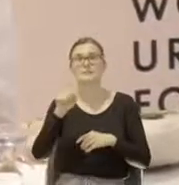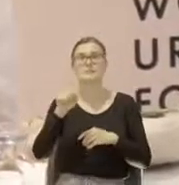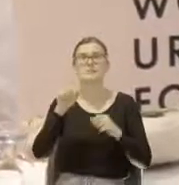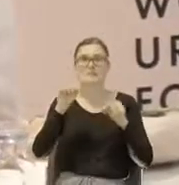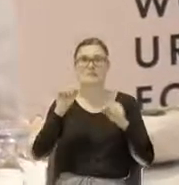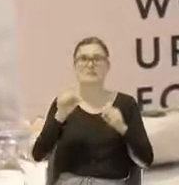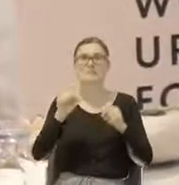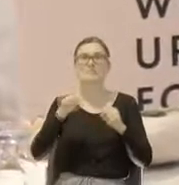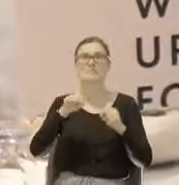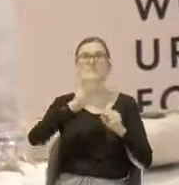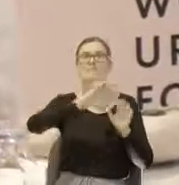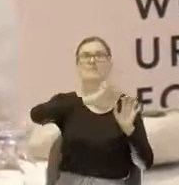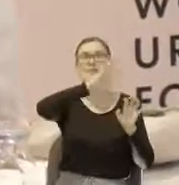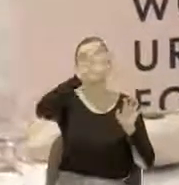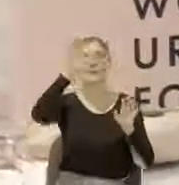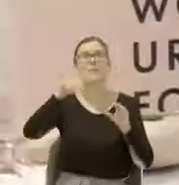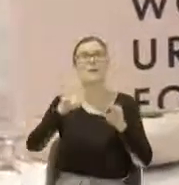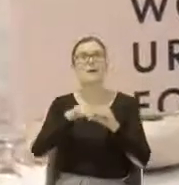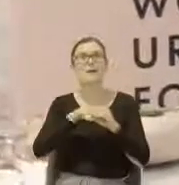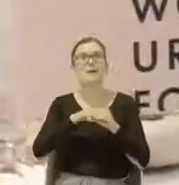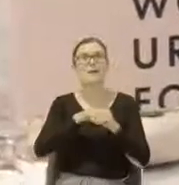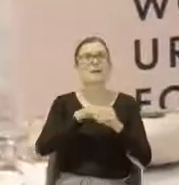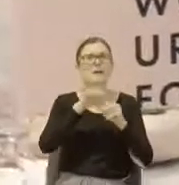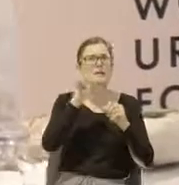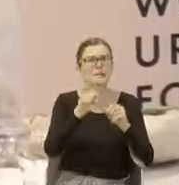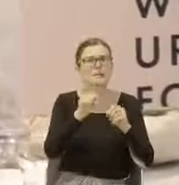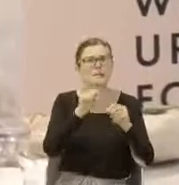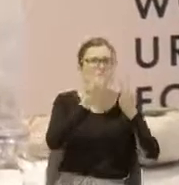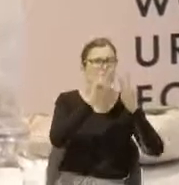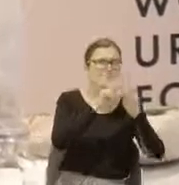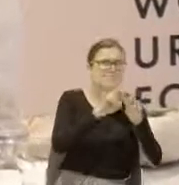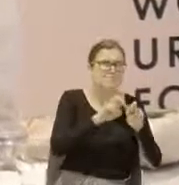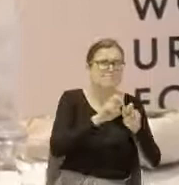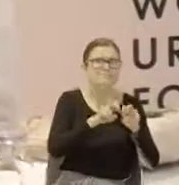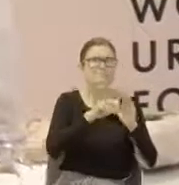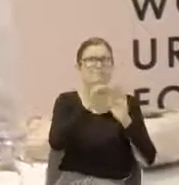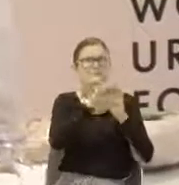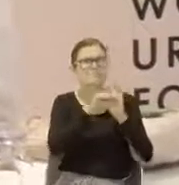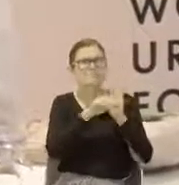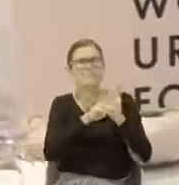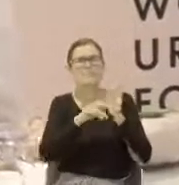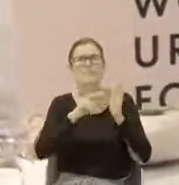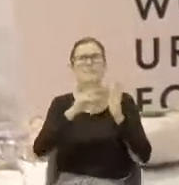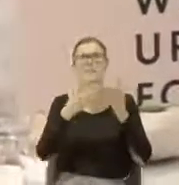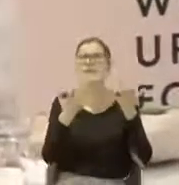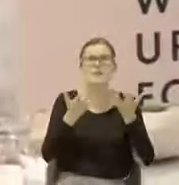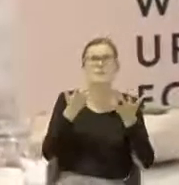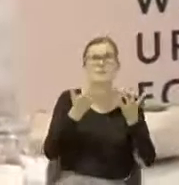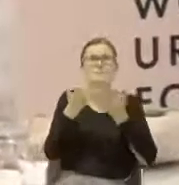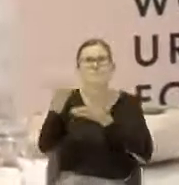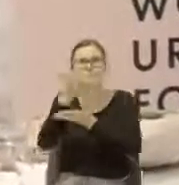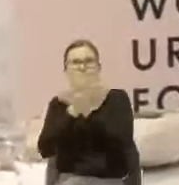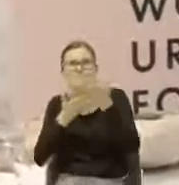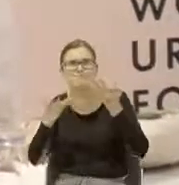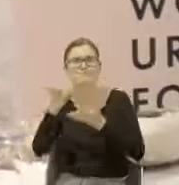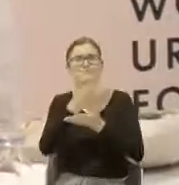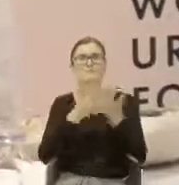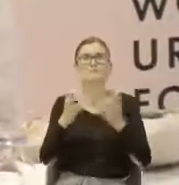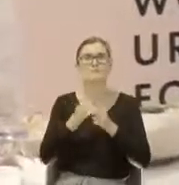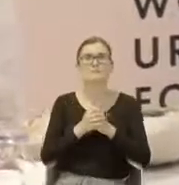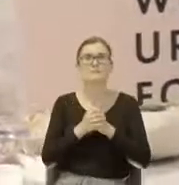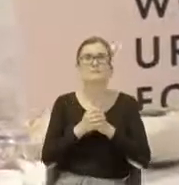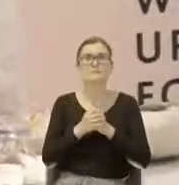Common Agenda, one or two, three or four, or the whole list of 25 recommendations, and take those